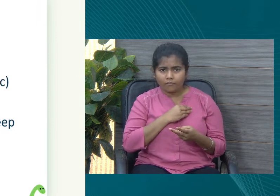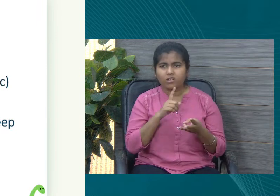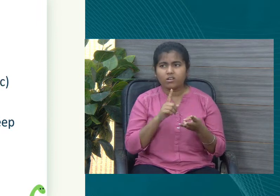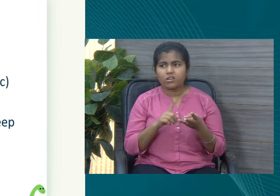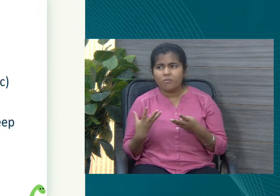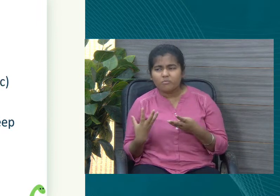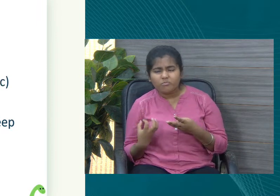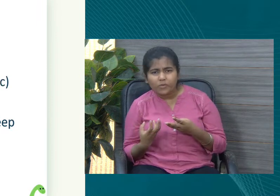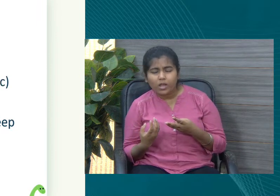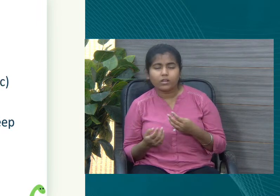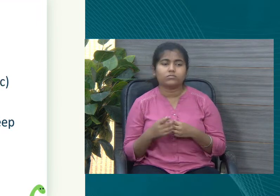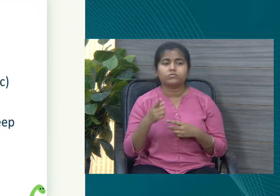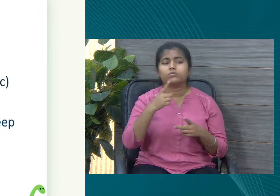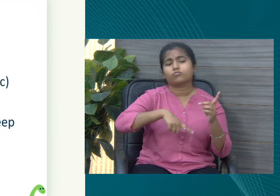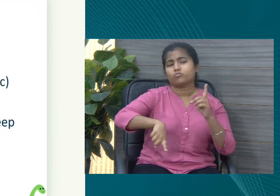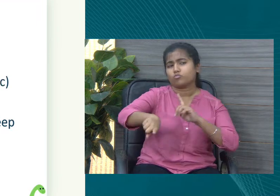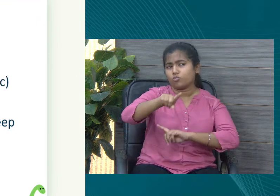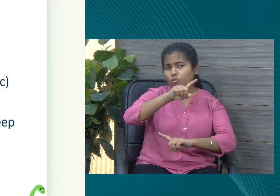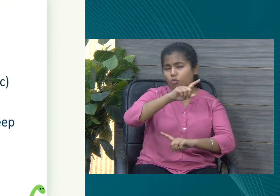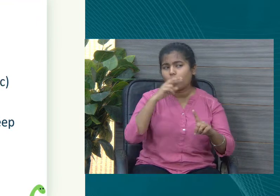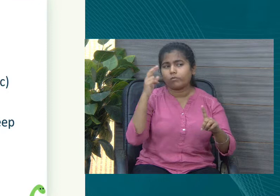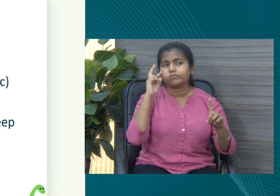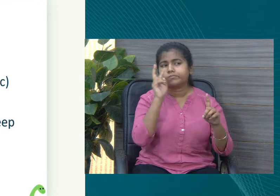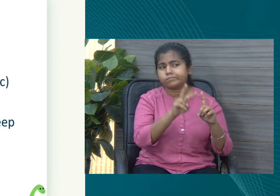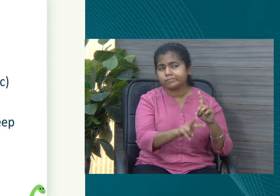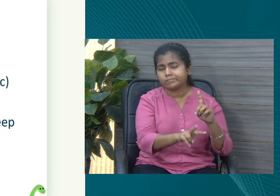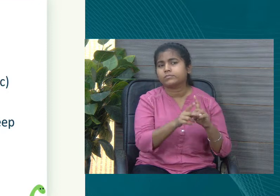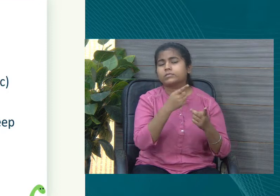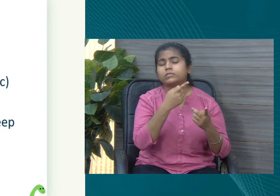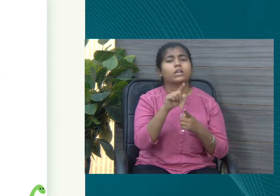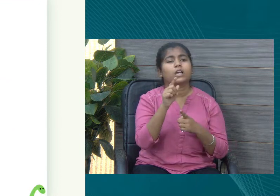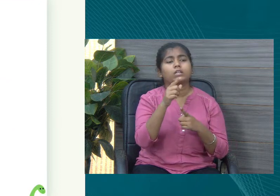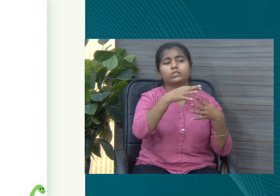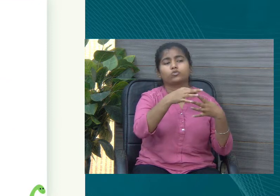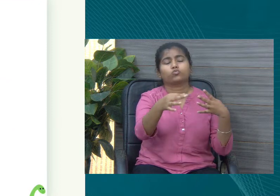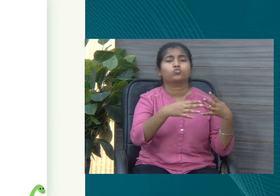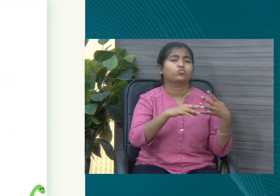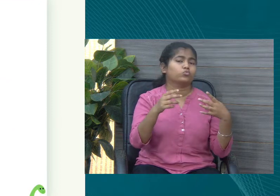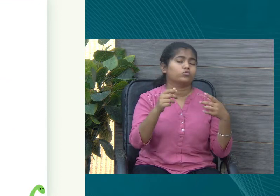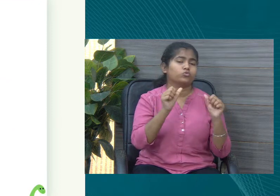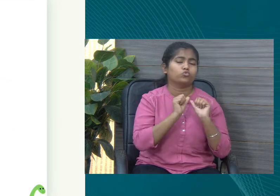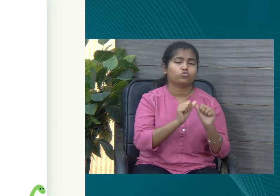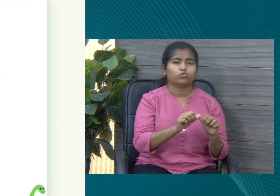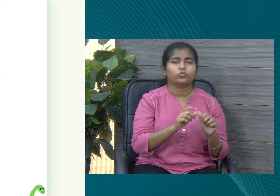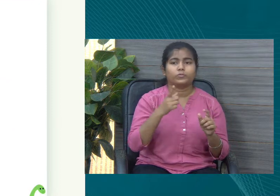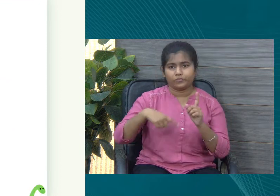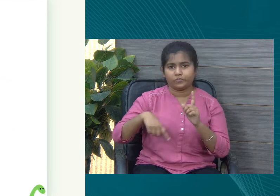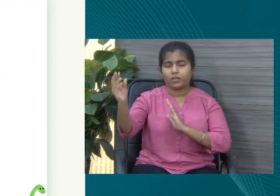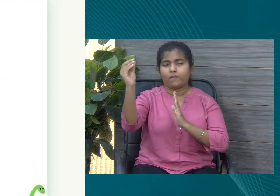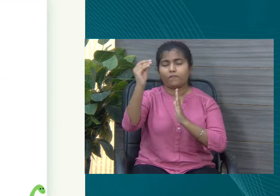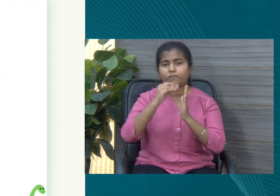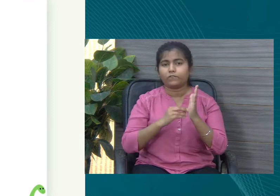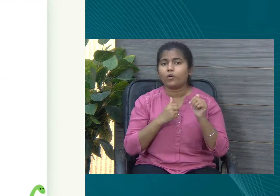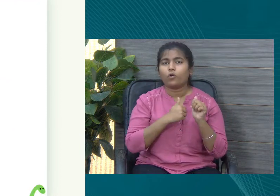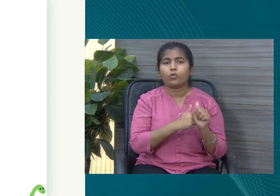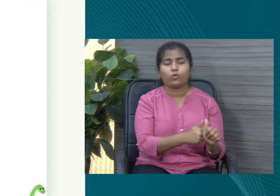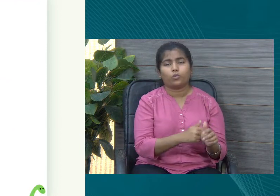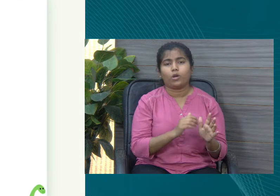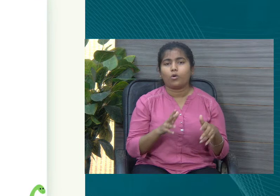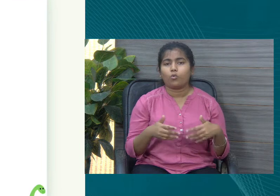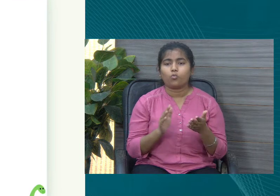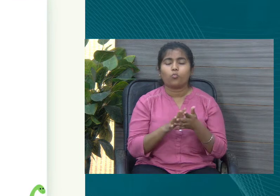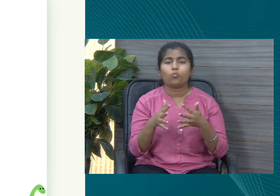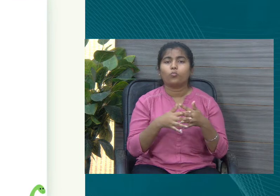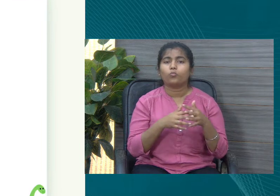They have to find the right answer from the story. You have to take the right answer, and this is the homework submission format, dear learners.